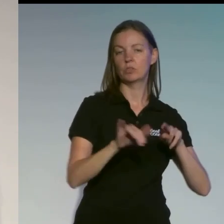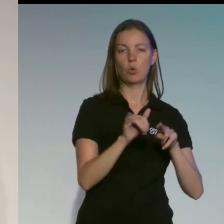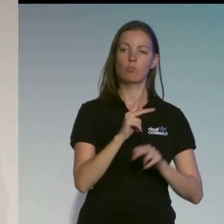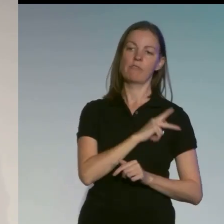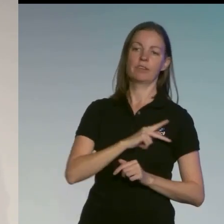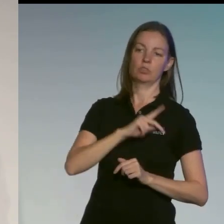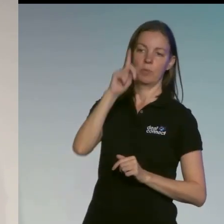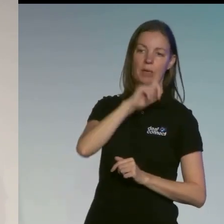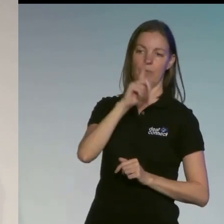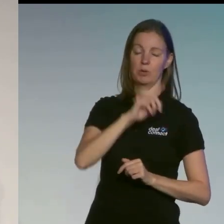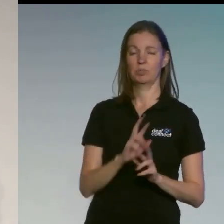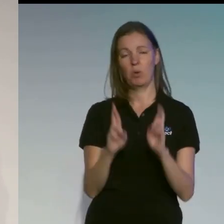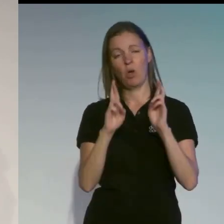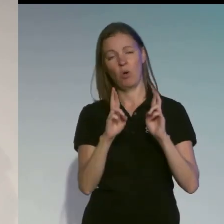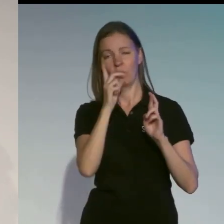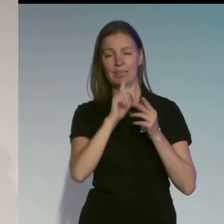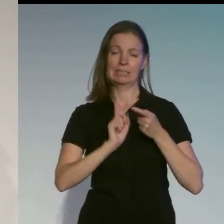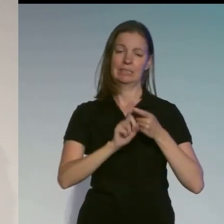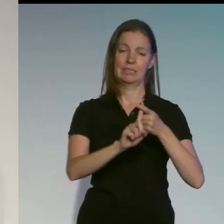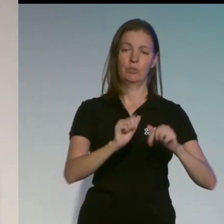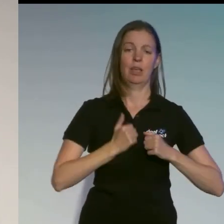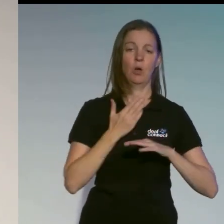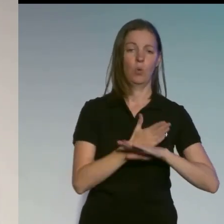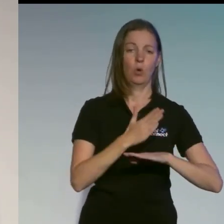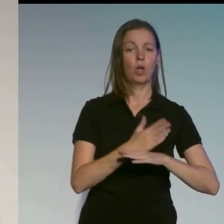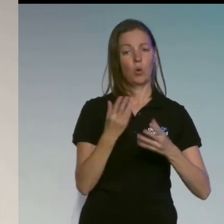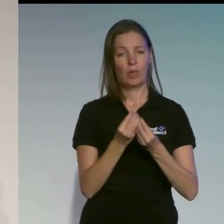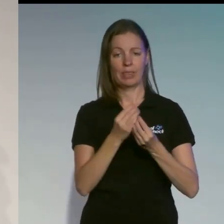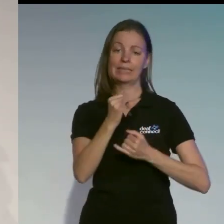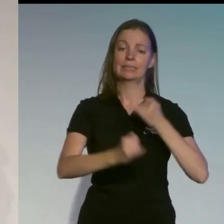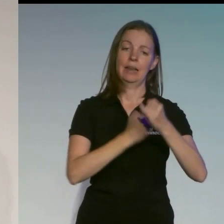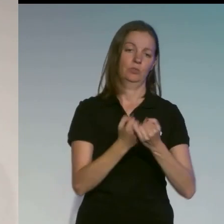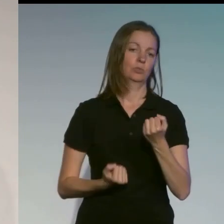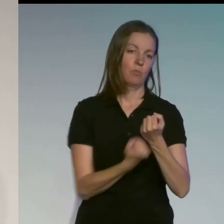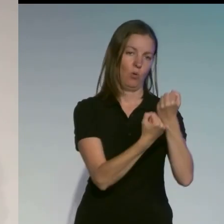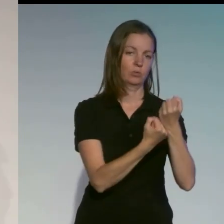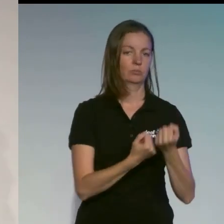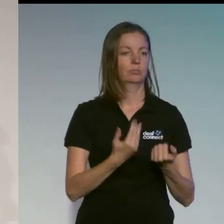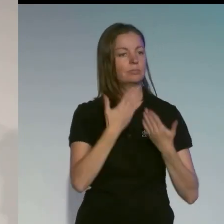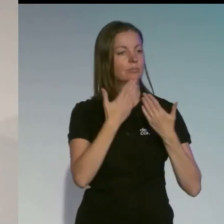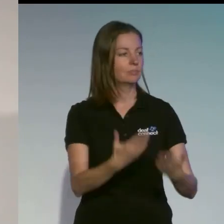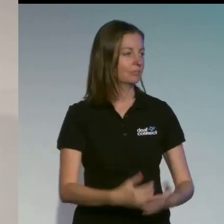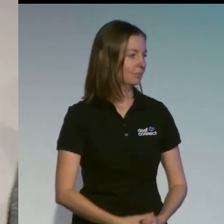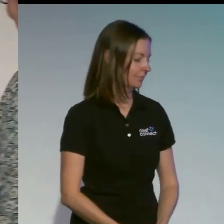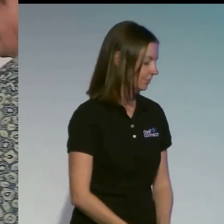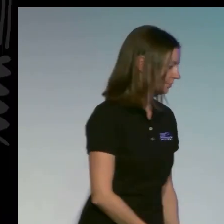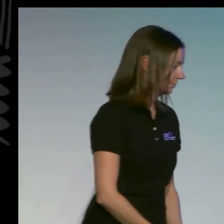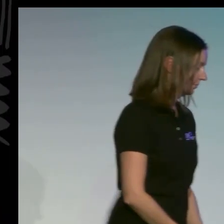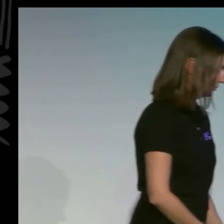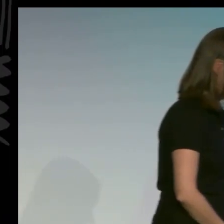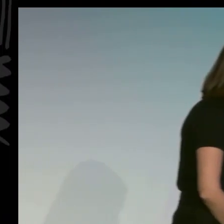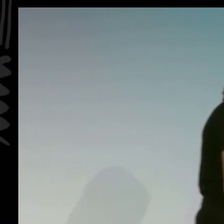we can continue our work under international support. Thanks. Thank you so much. Thank you, Yanhui. Well